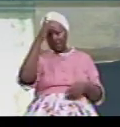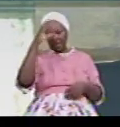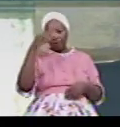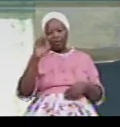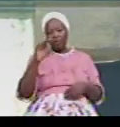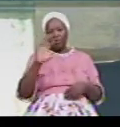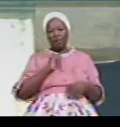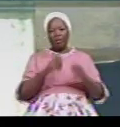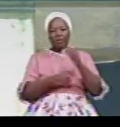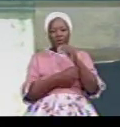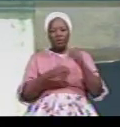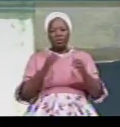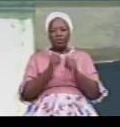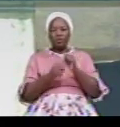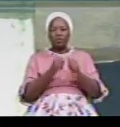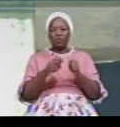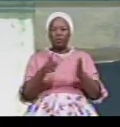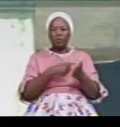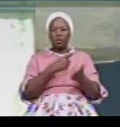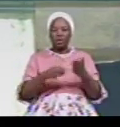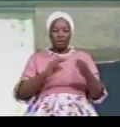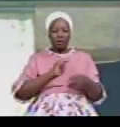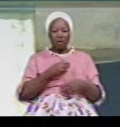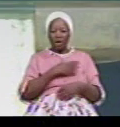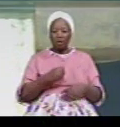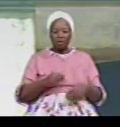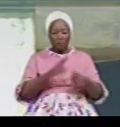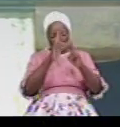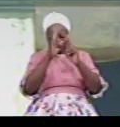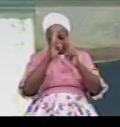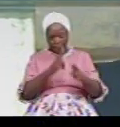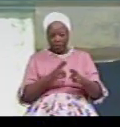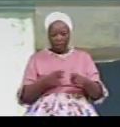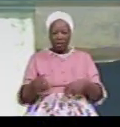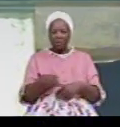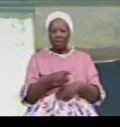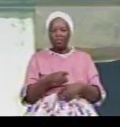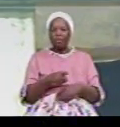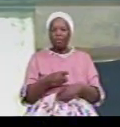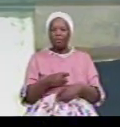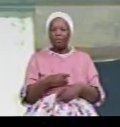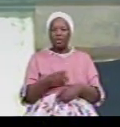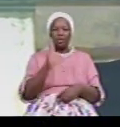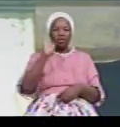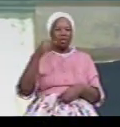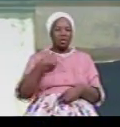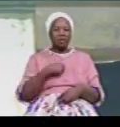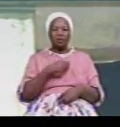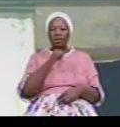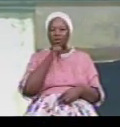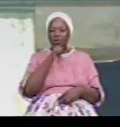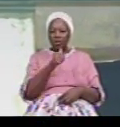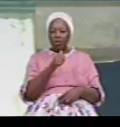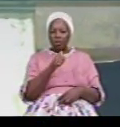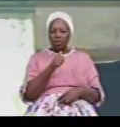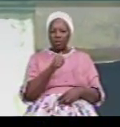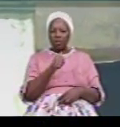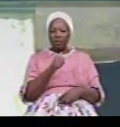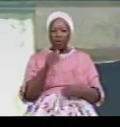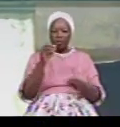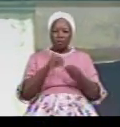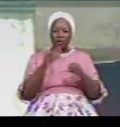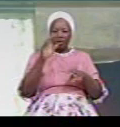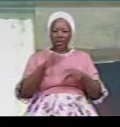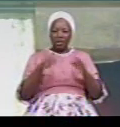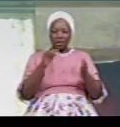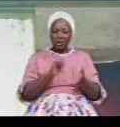give them reverence, honor, respect. Shall we not much more be